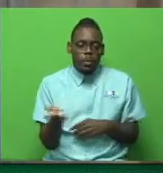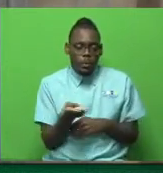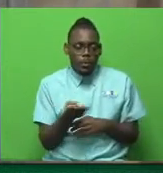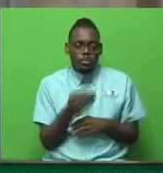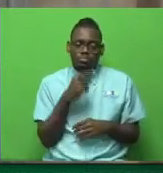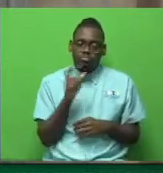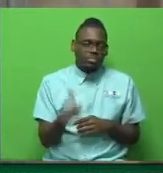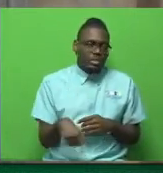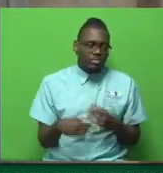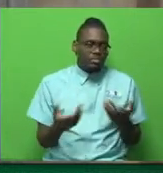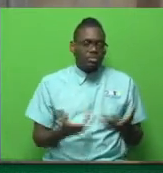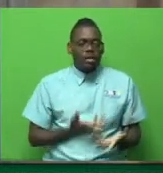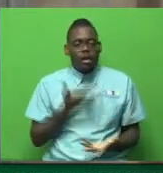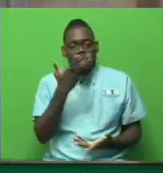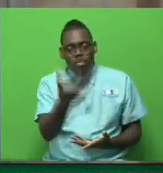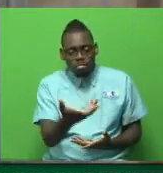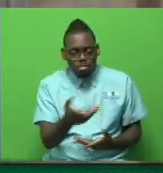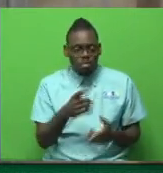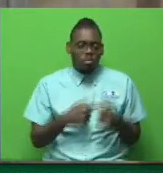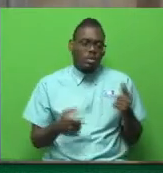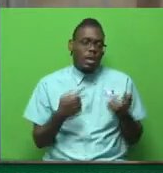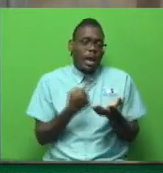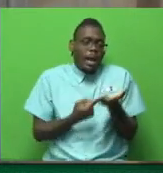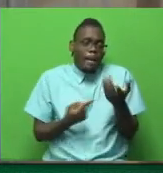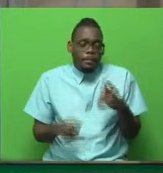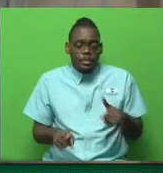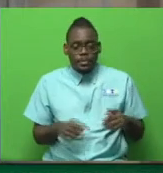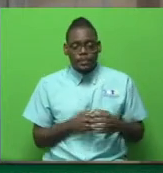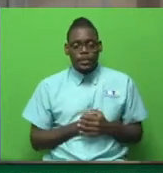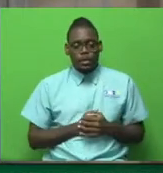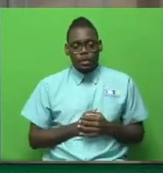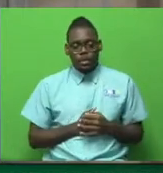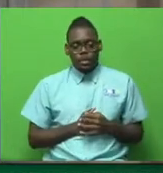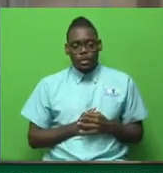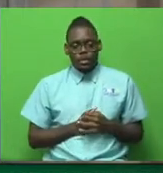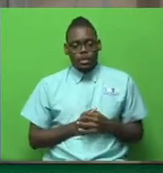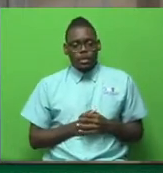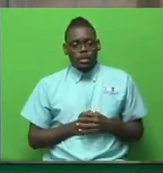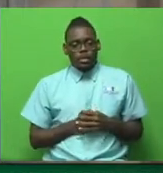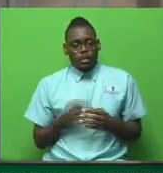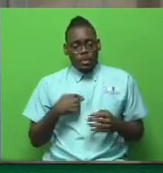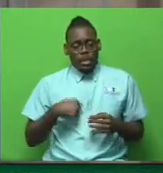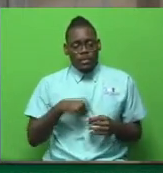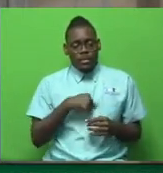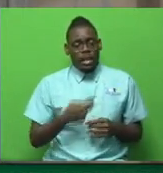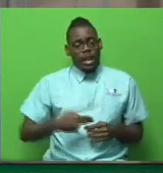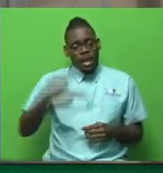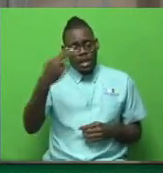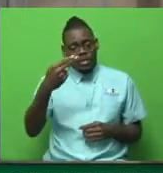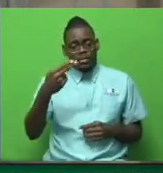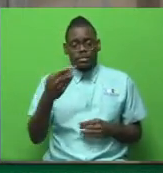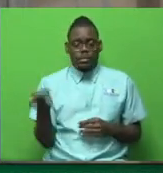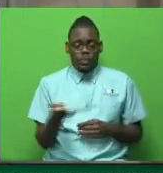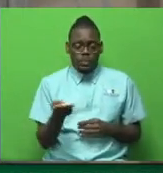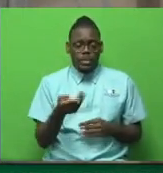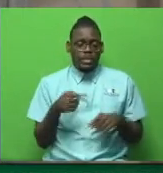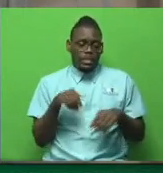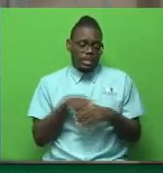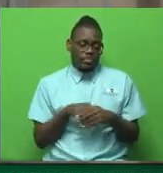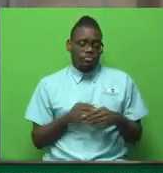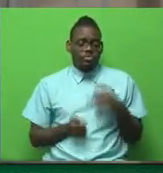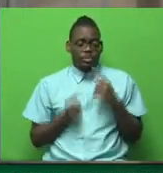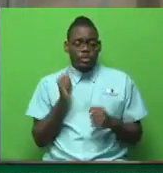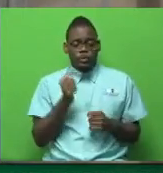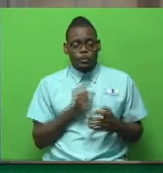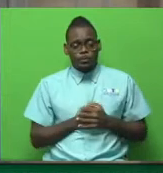have a voice to see what happened we have the highest debt rate in CARICOM explained that he was talking